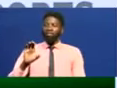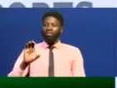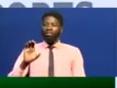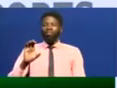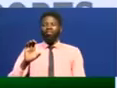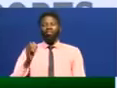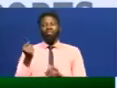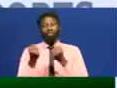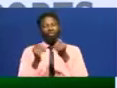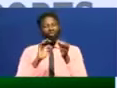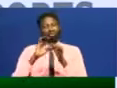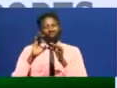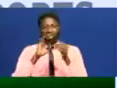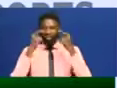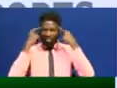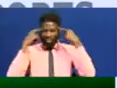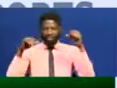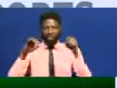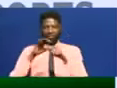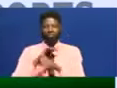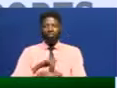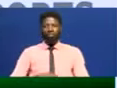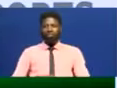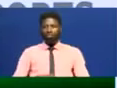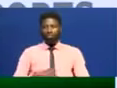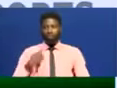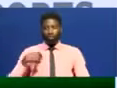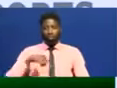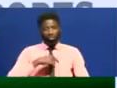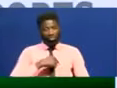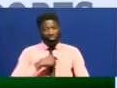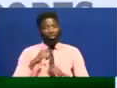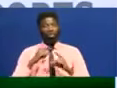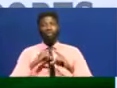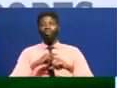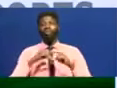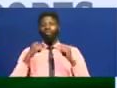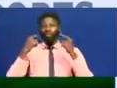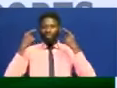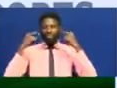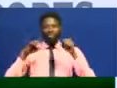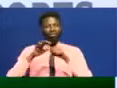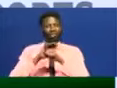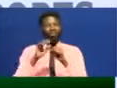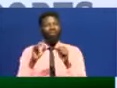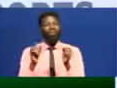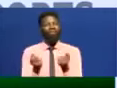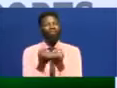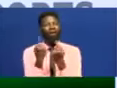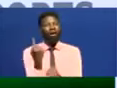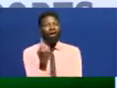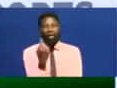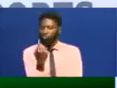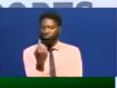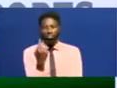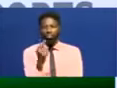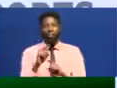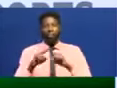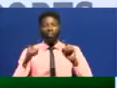And for us, not only did we host a successful event, but we convinced our